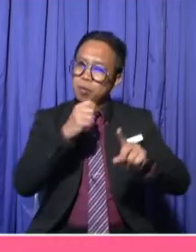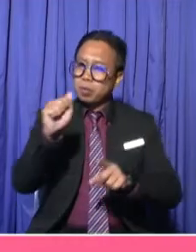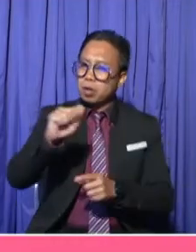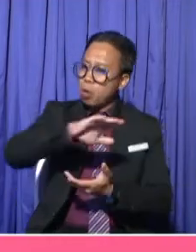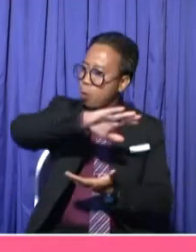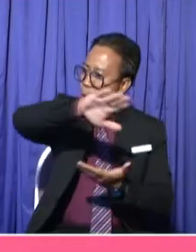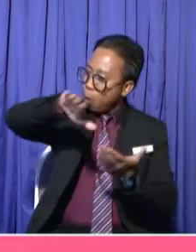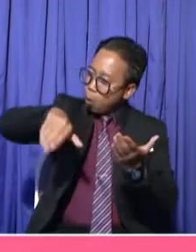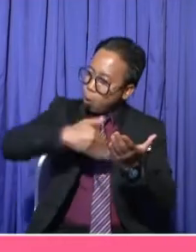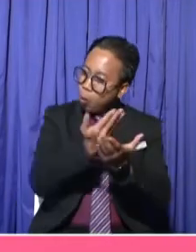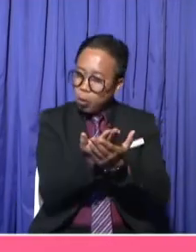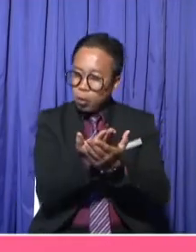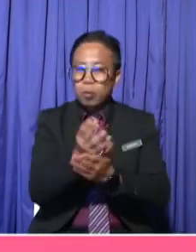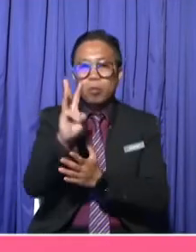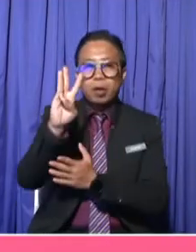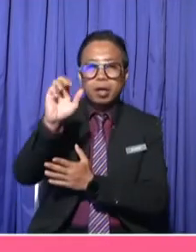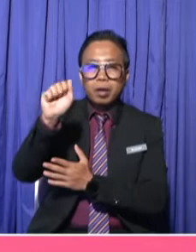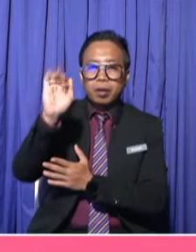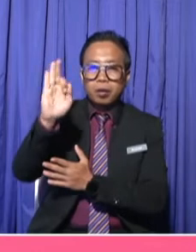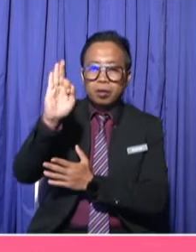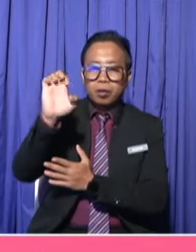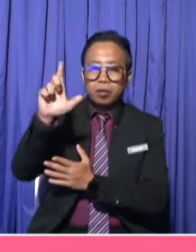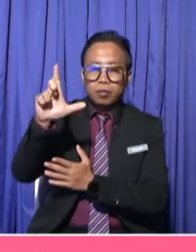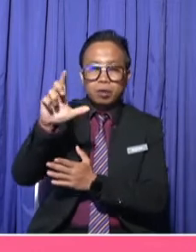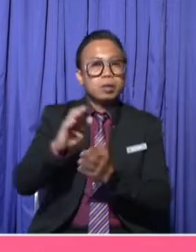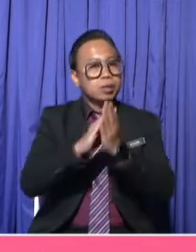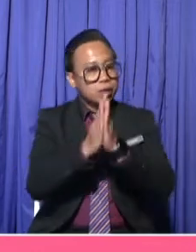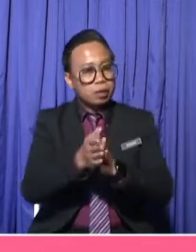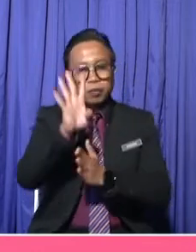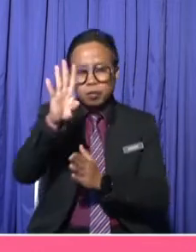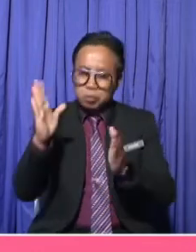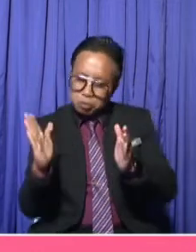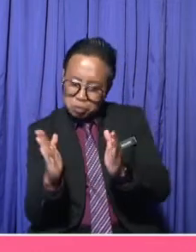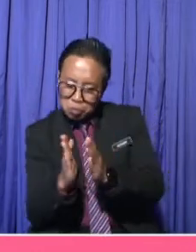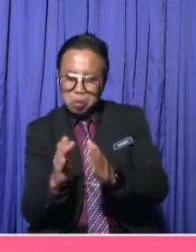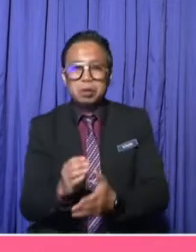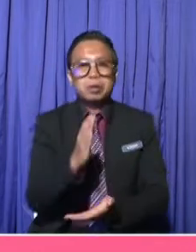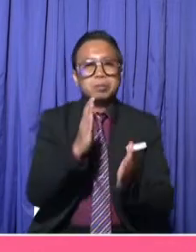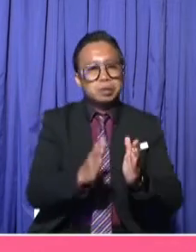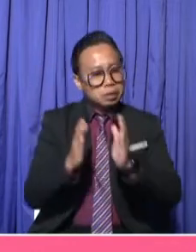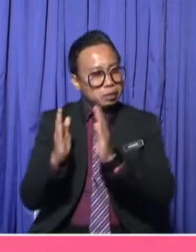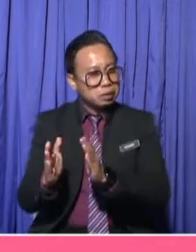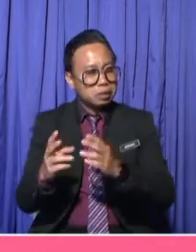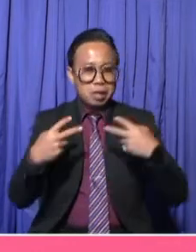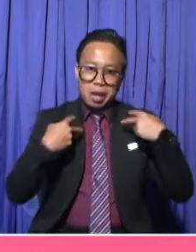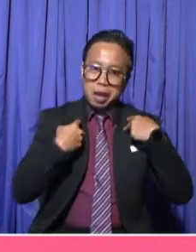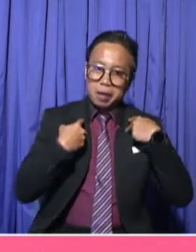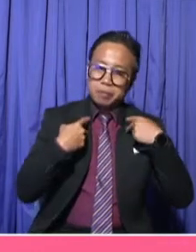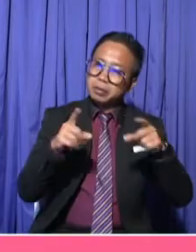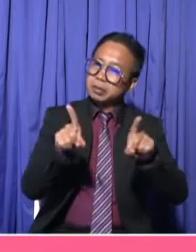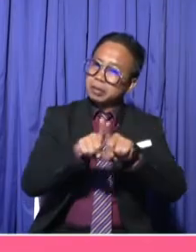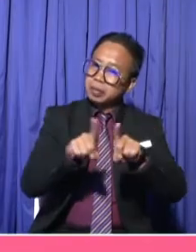whole piece of waffle, it becomes 4 small pieces that have the